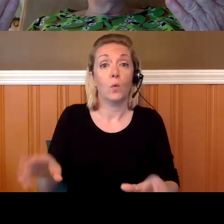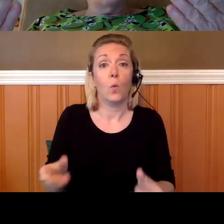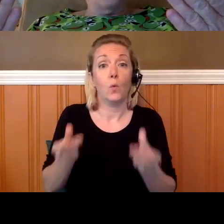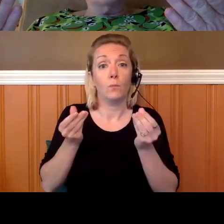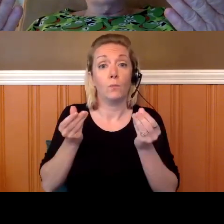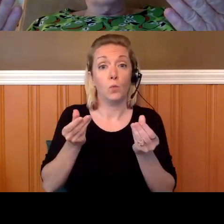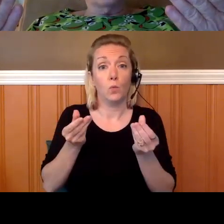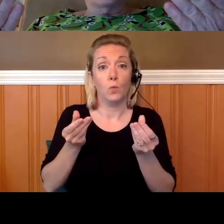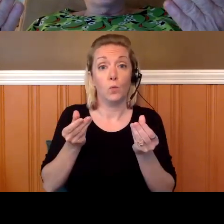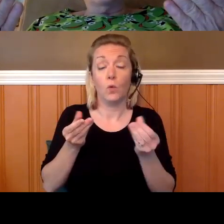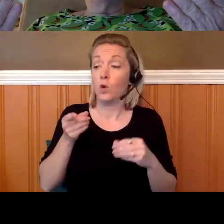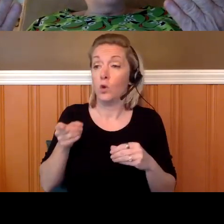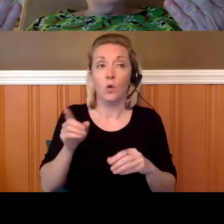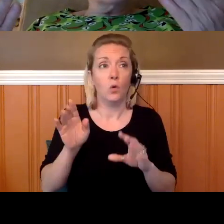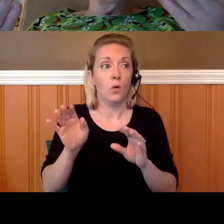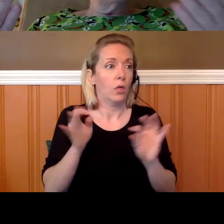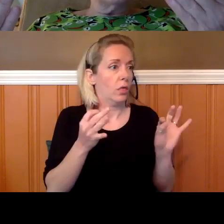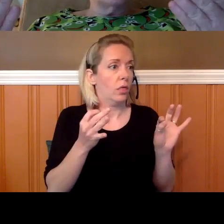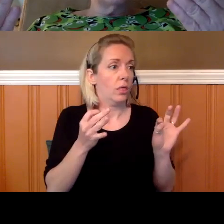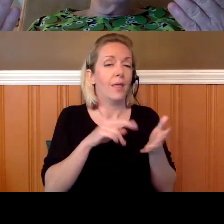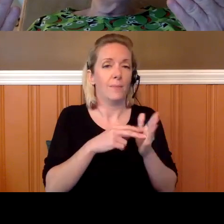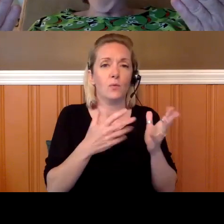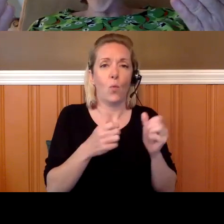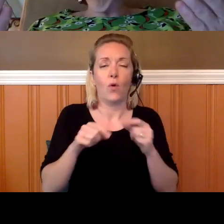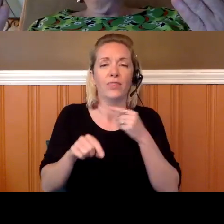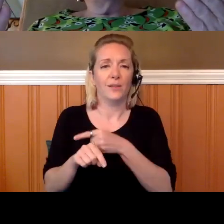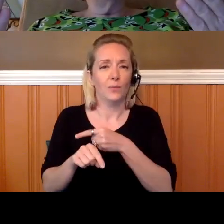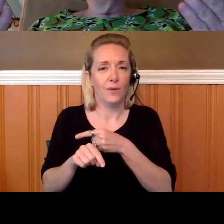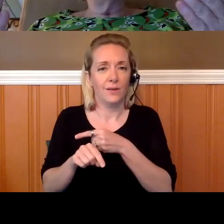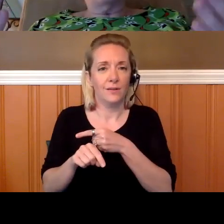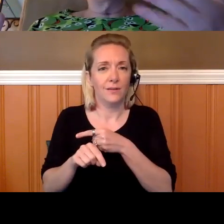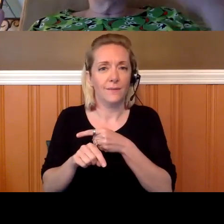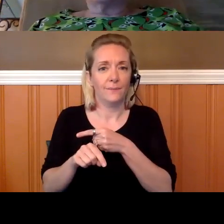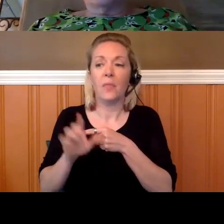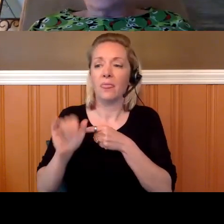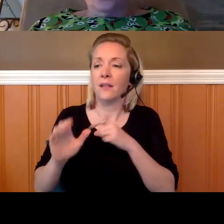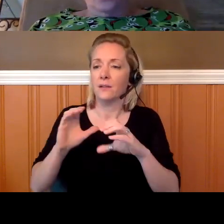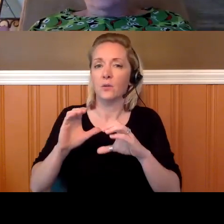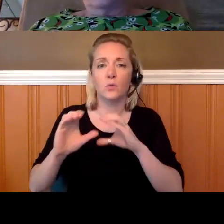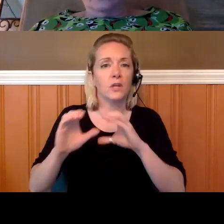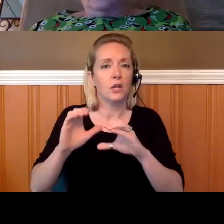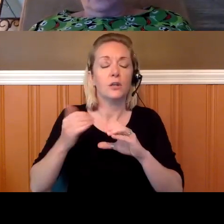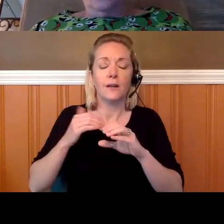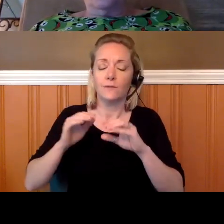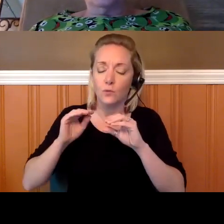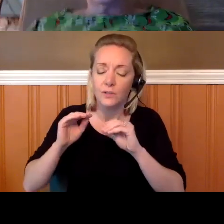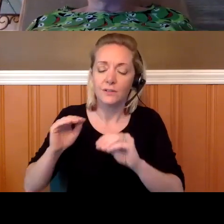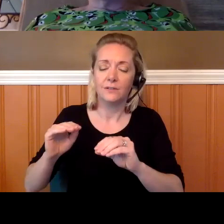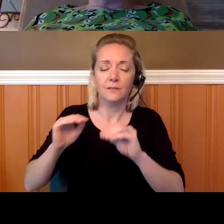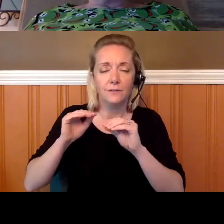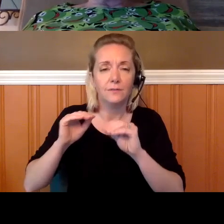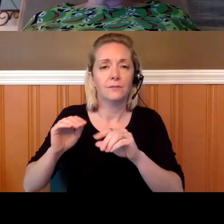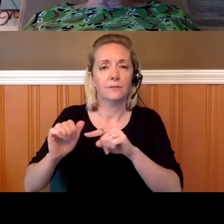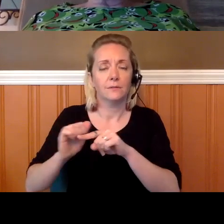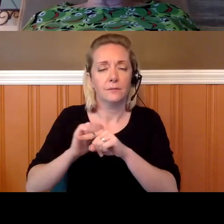that's communicating to me, oh, you're telling me you want this toy, not the other one. And